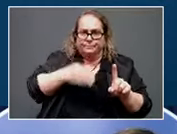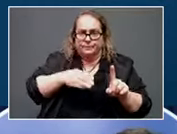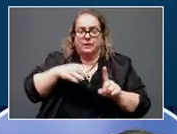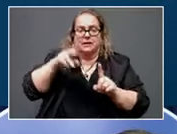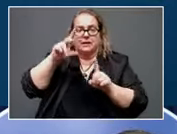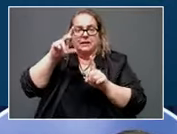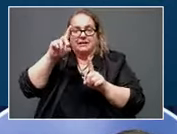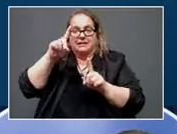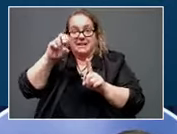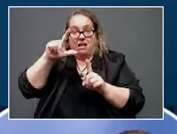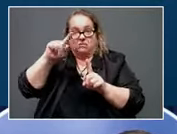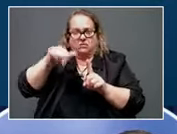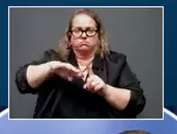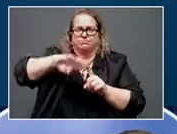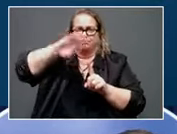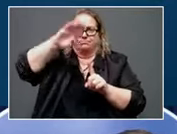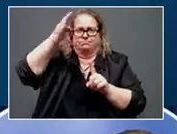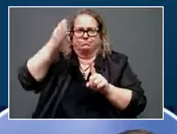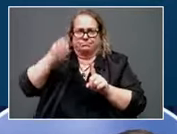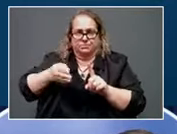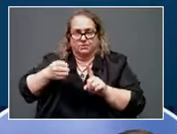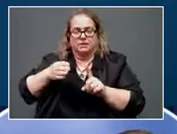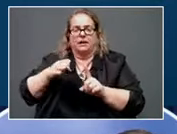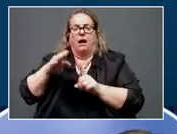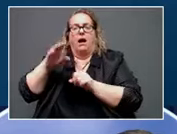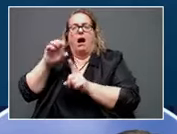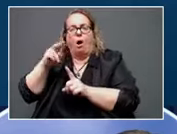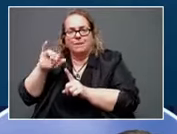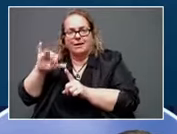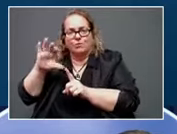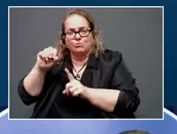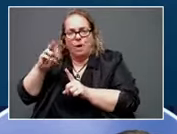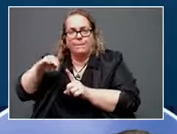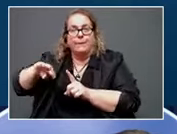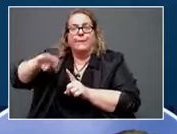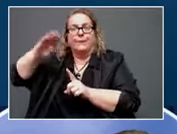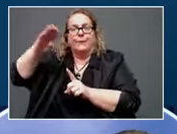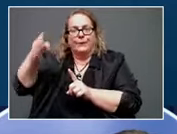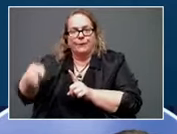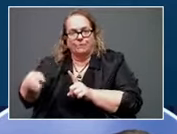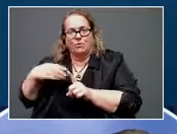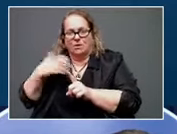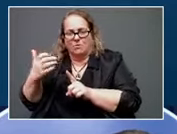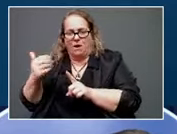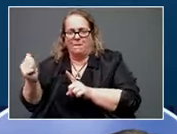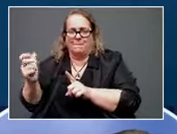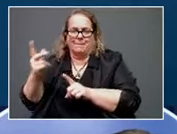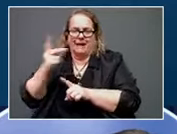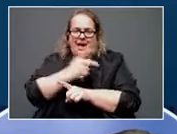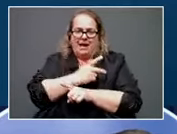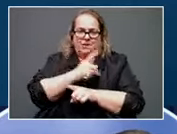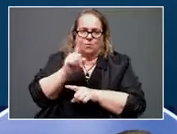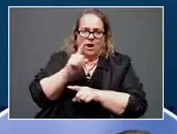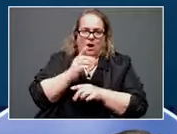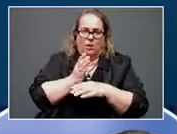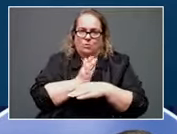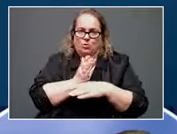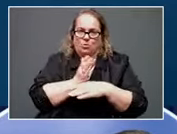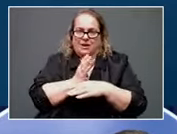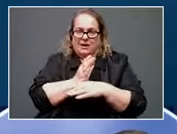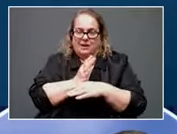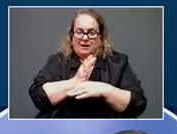levels that we saw after the Alpha variant, where we had very few people in the